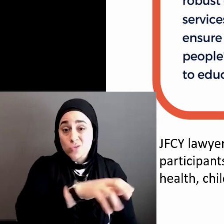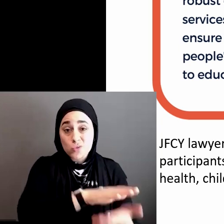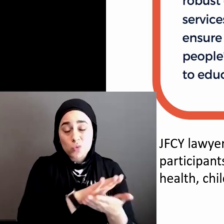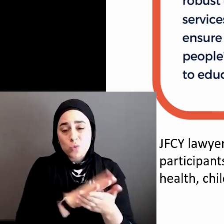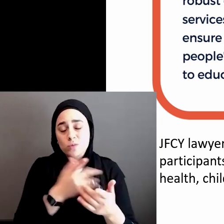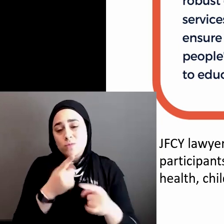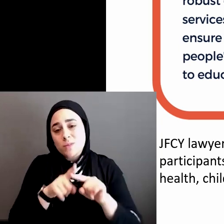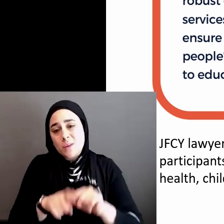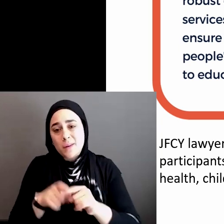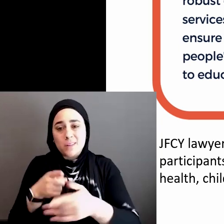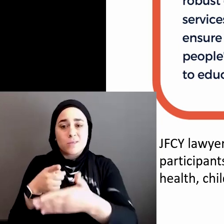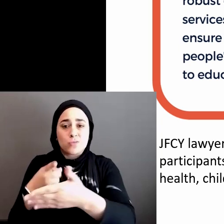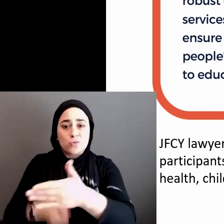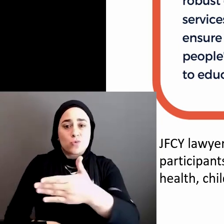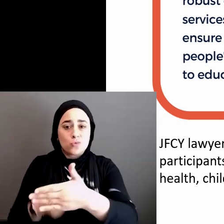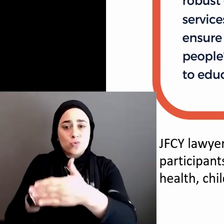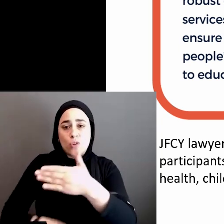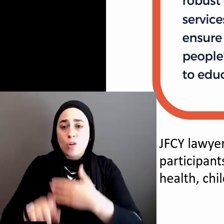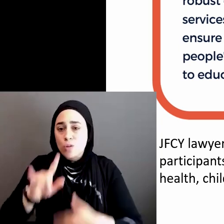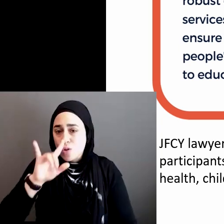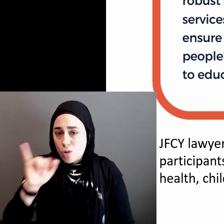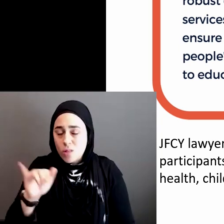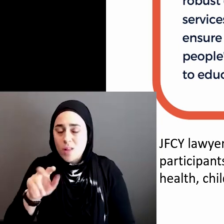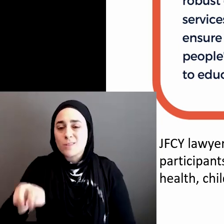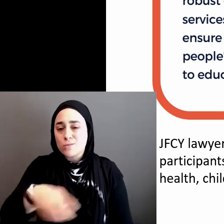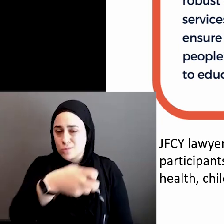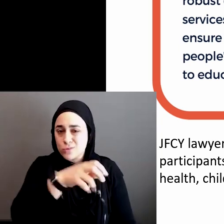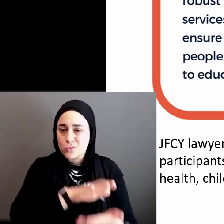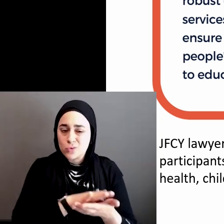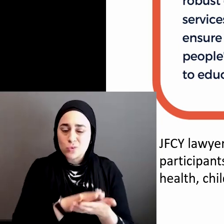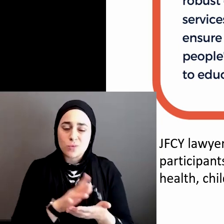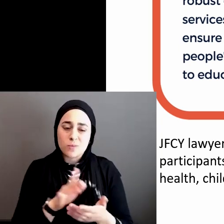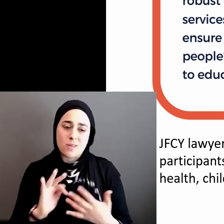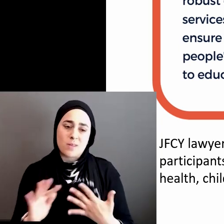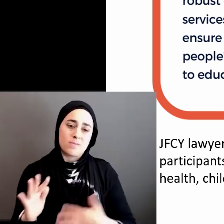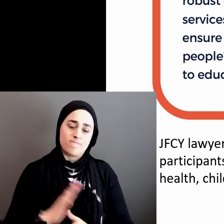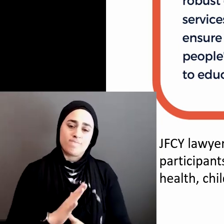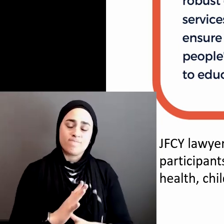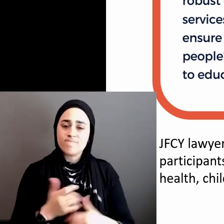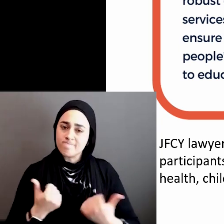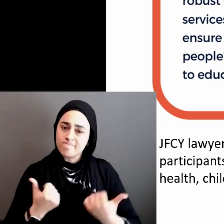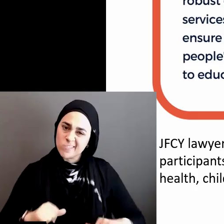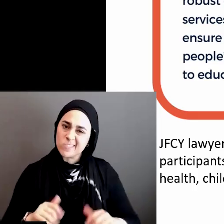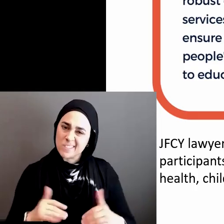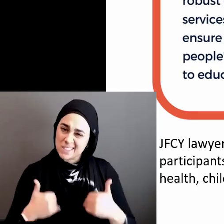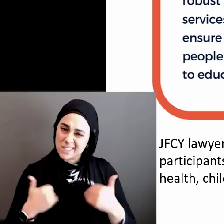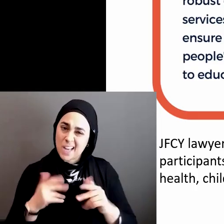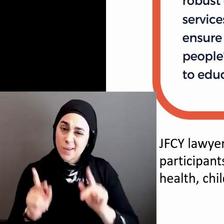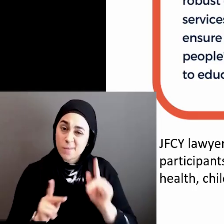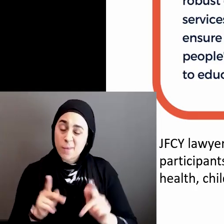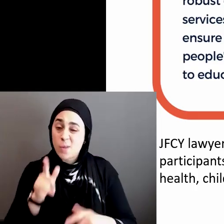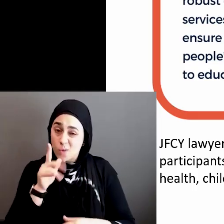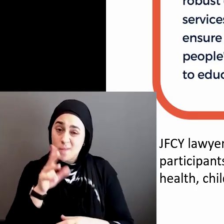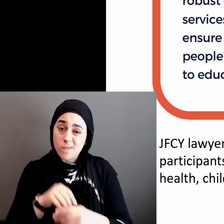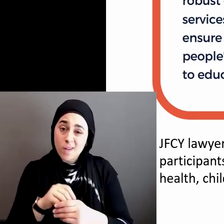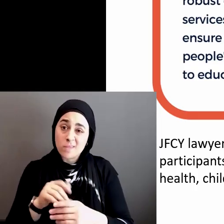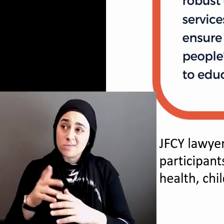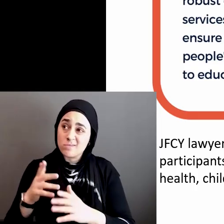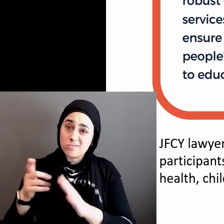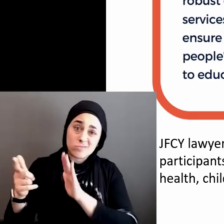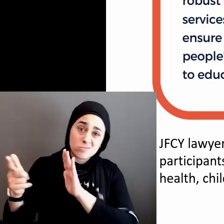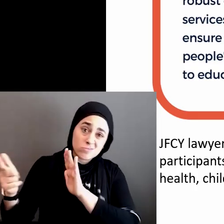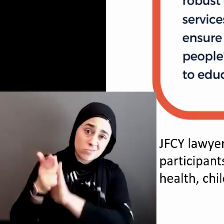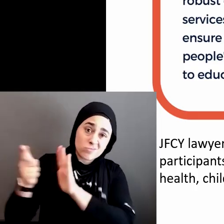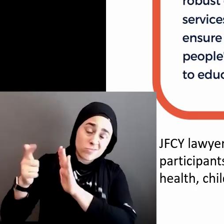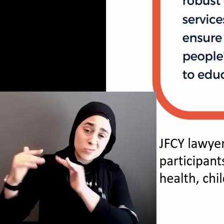circumstances of the charges, but that's been key to trying to keep young people who are involved in the criminal justice system